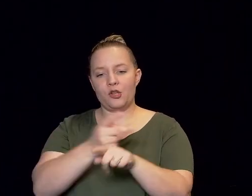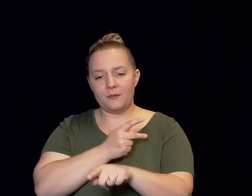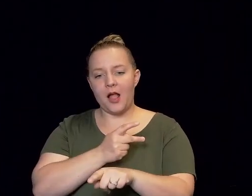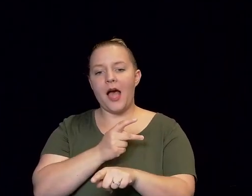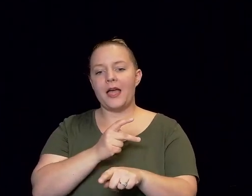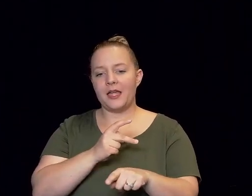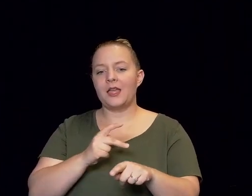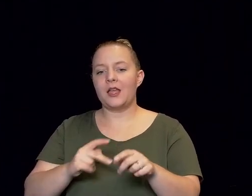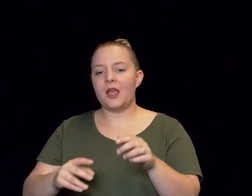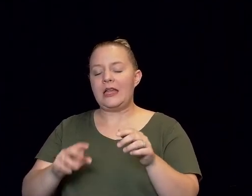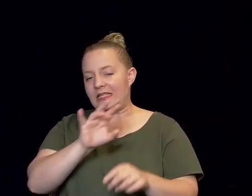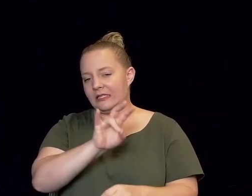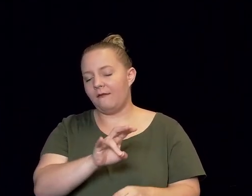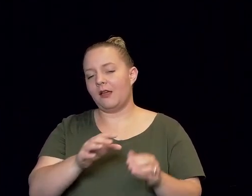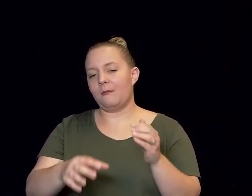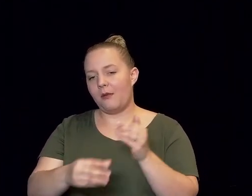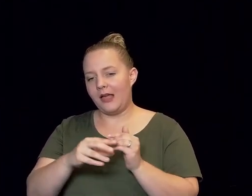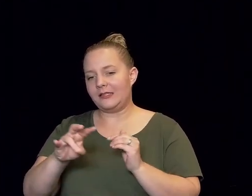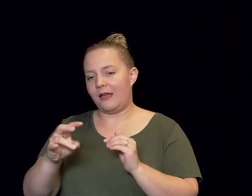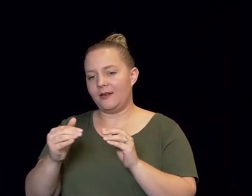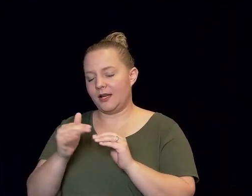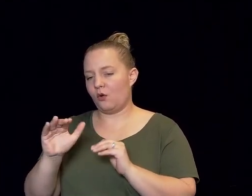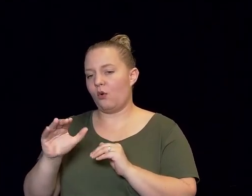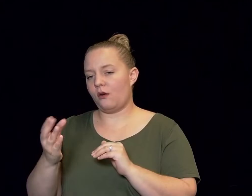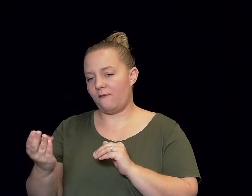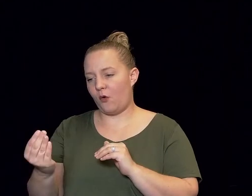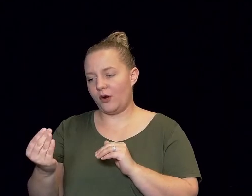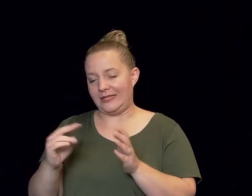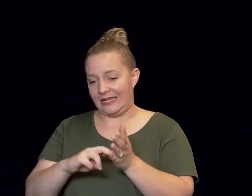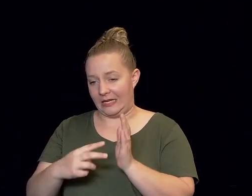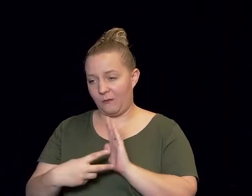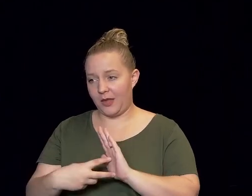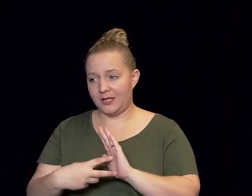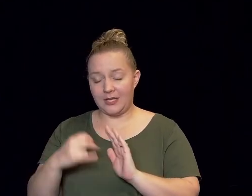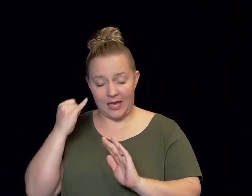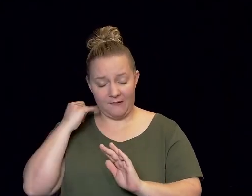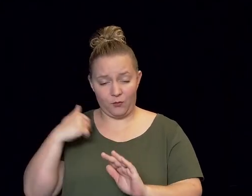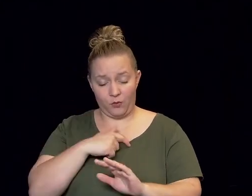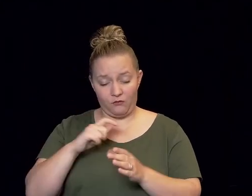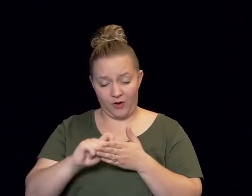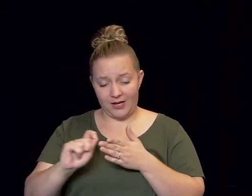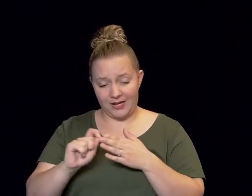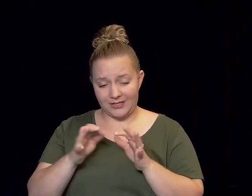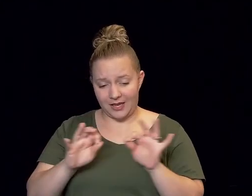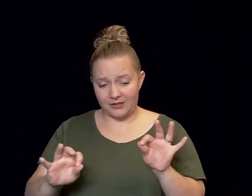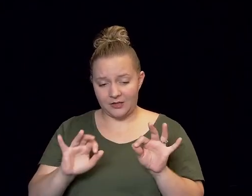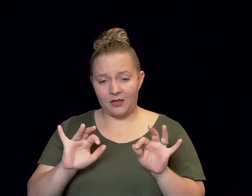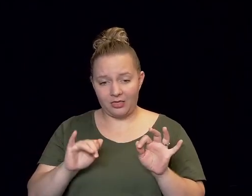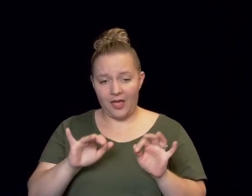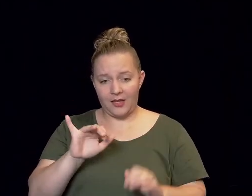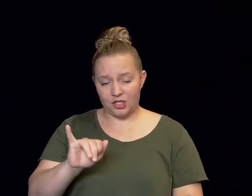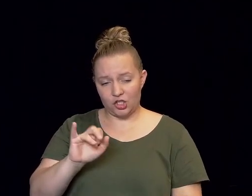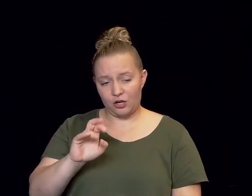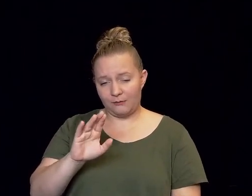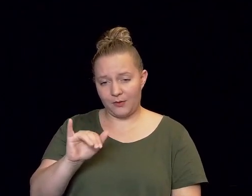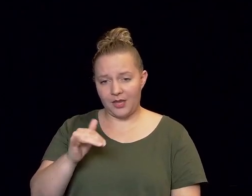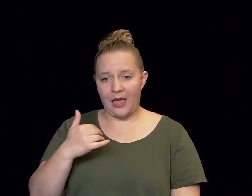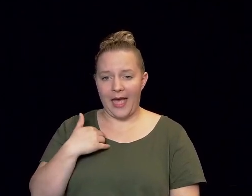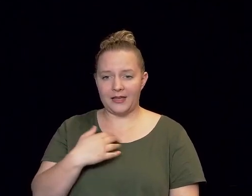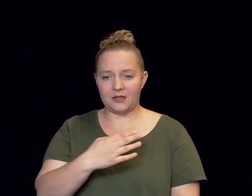7, so then 7 plus 7 is 14. So what that means, if we were writing a sentence, is that Jeremy